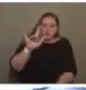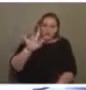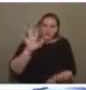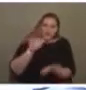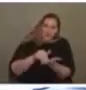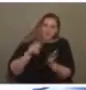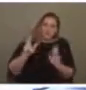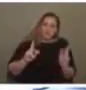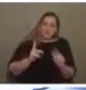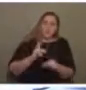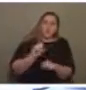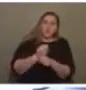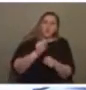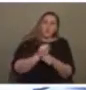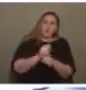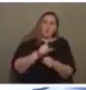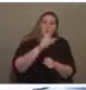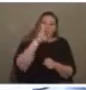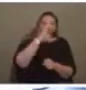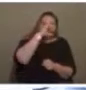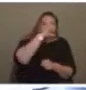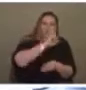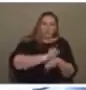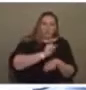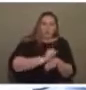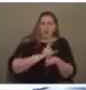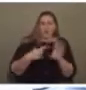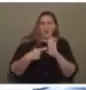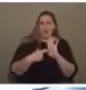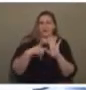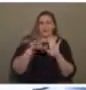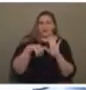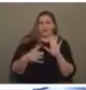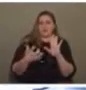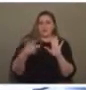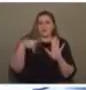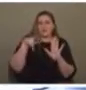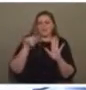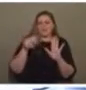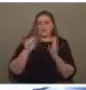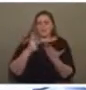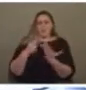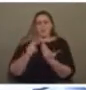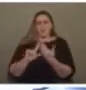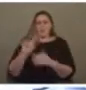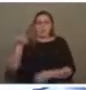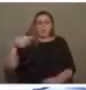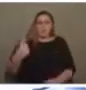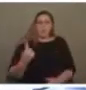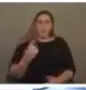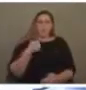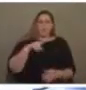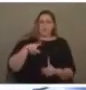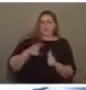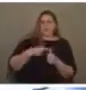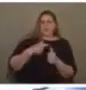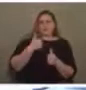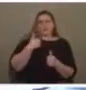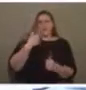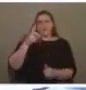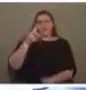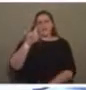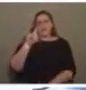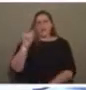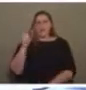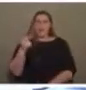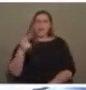more unemployed looking for work. There, I just show you there's 200,000 just in the PAN program alone. And again, first we don't have the data. And we